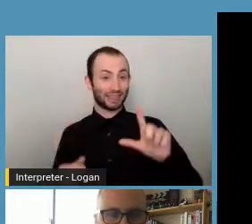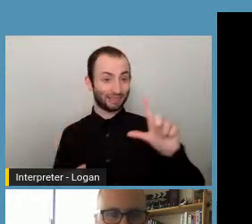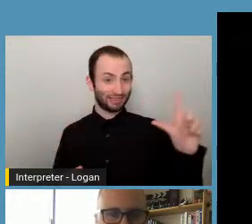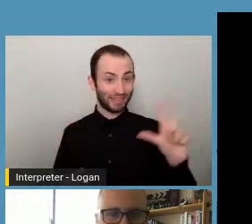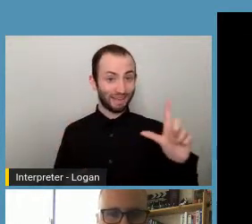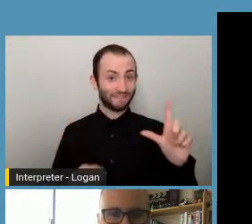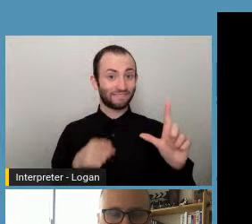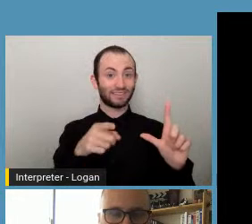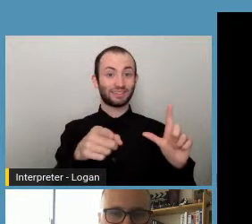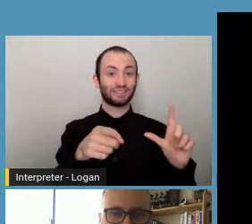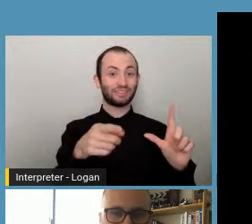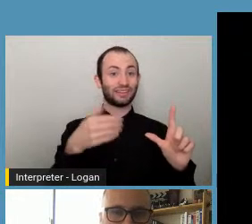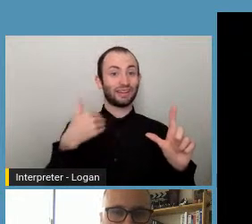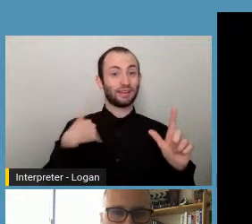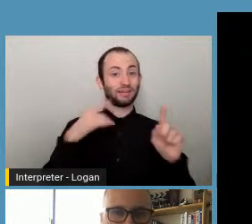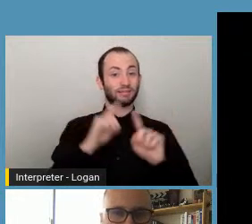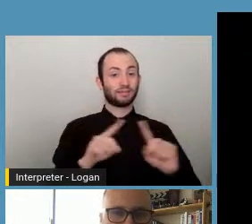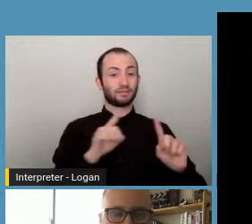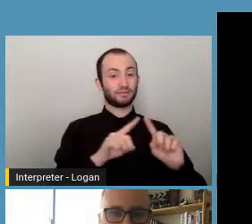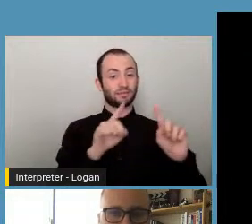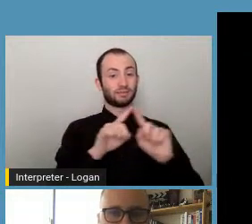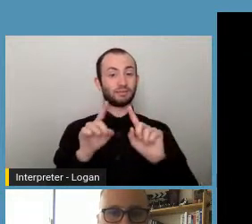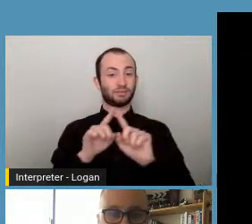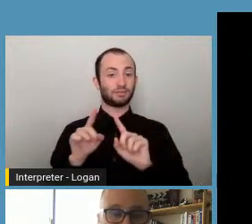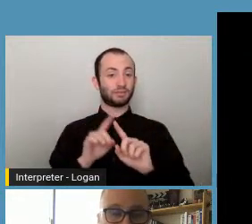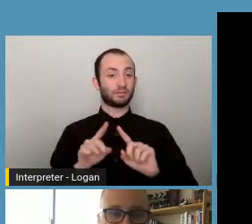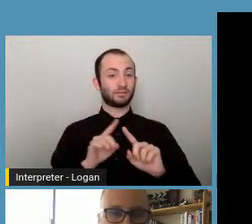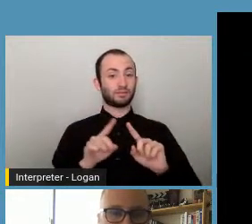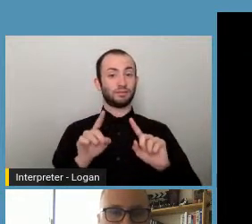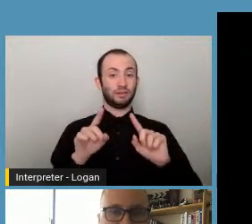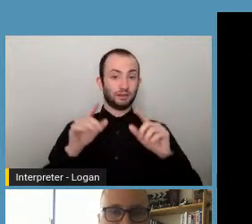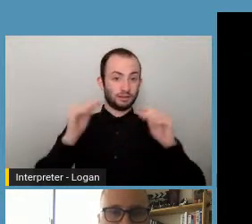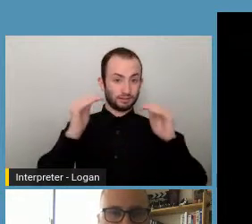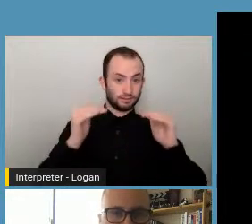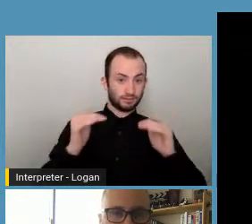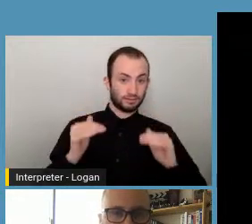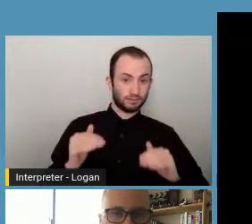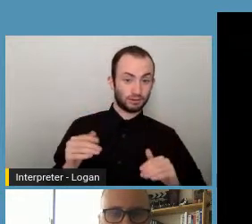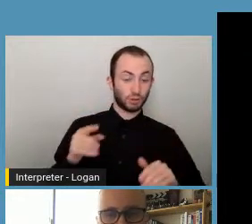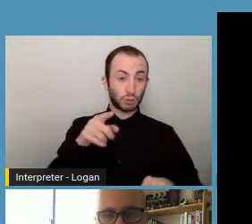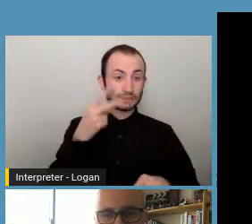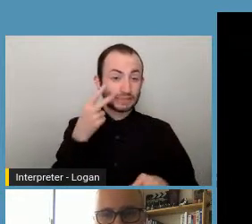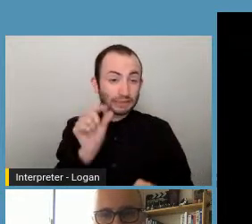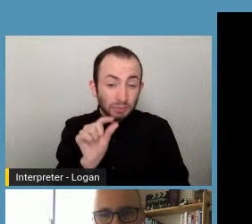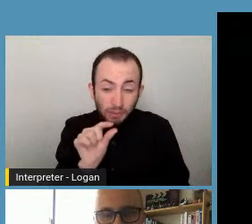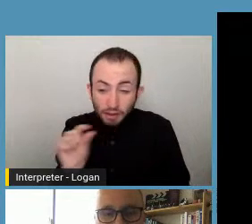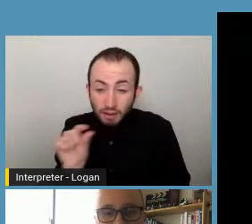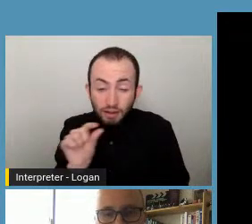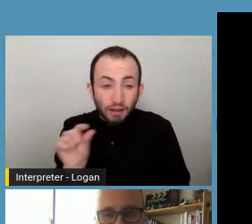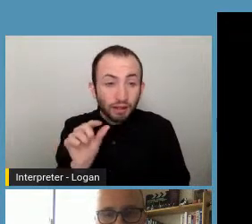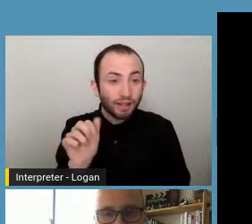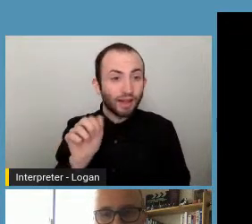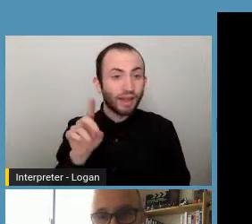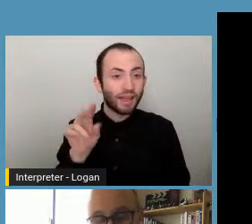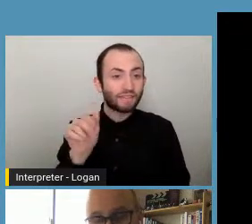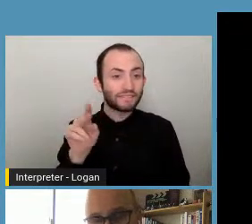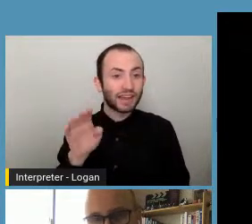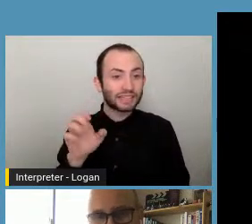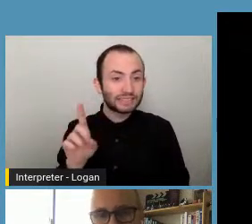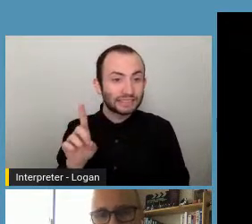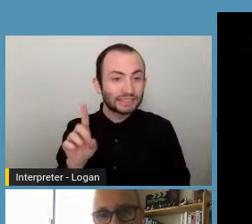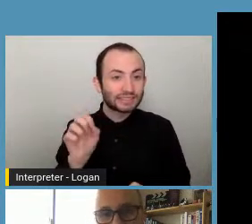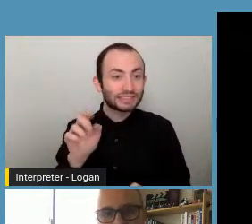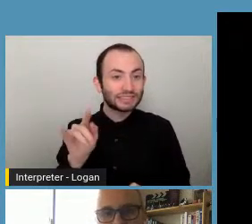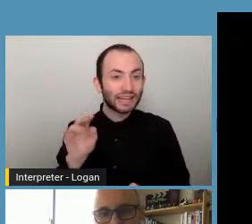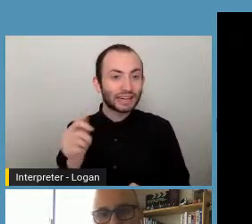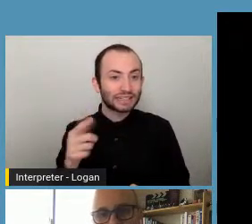do, and then this tiny little text in gray at the bottom that says advanced settings. If you click on that, you get the next screen, and if you scroll to the bottom of